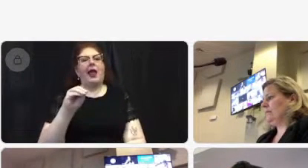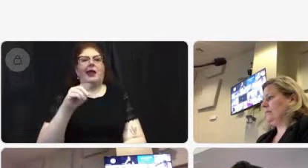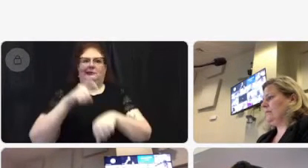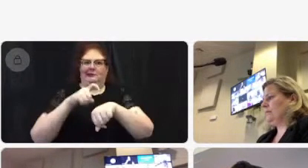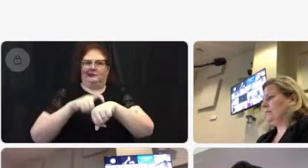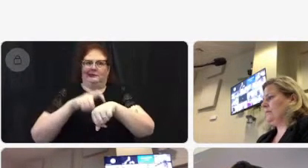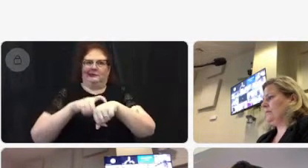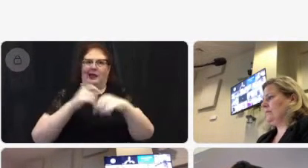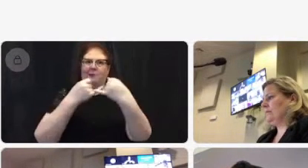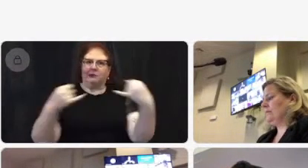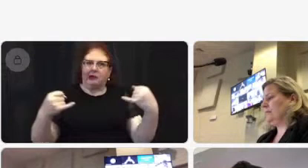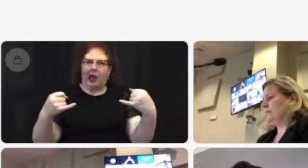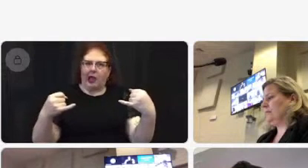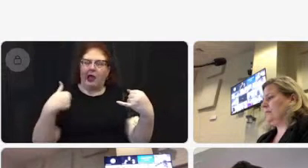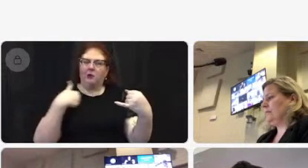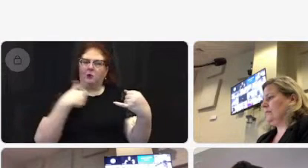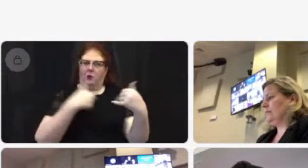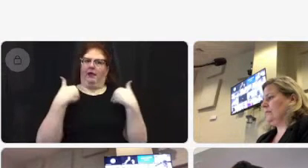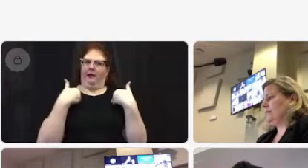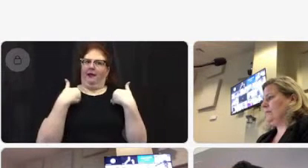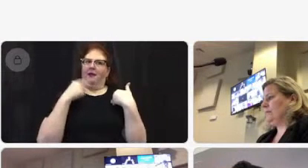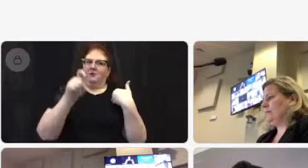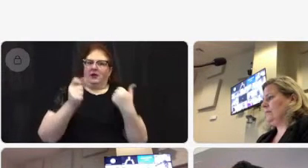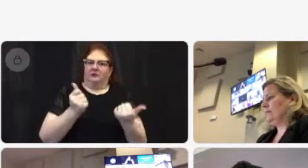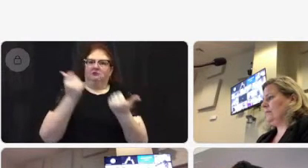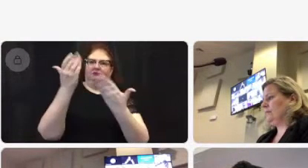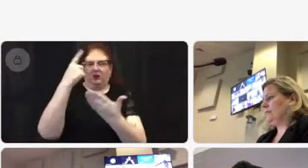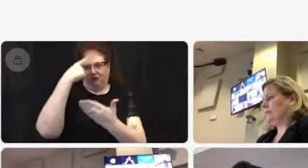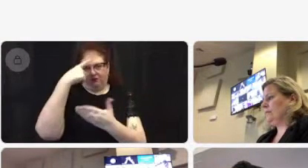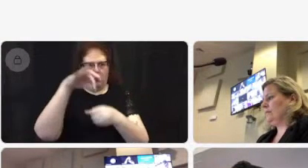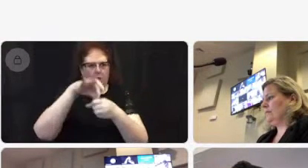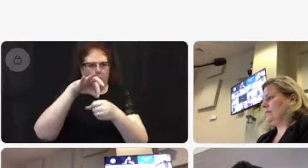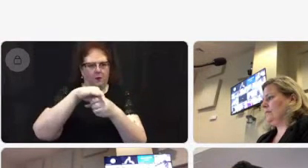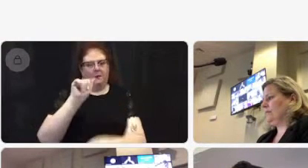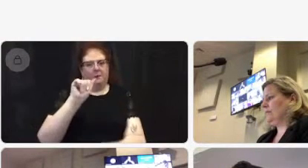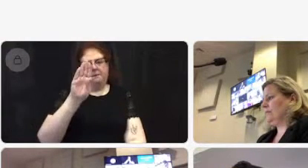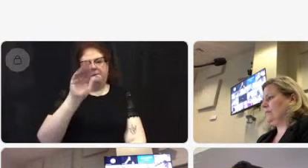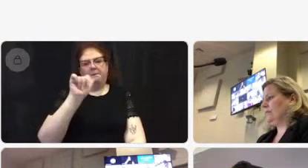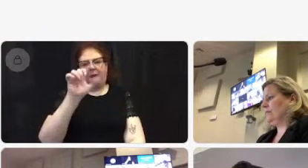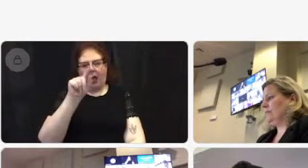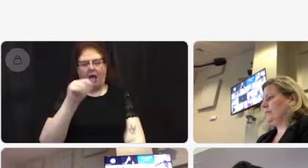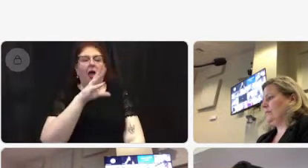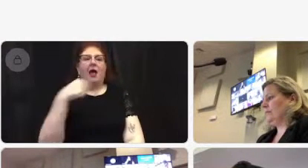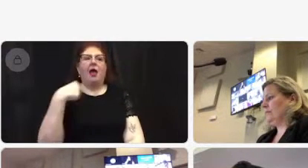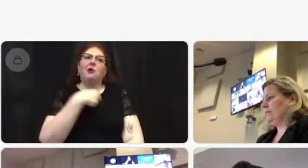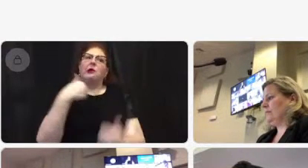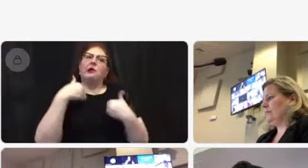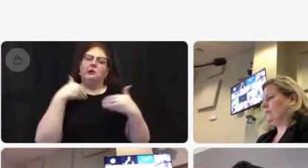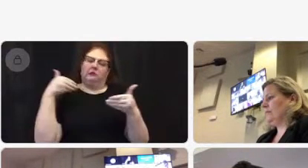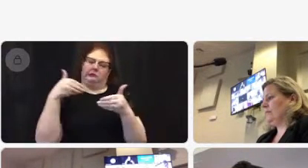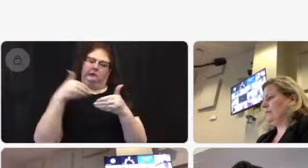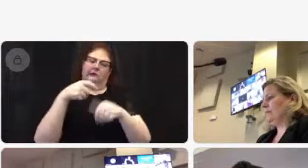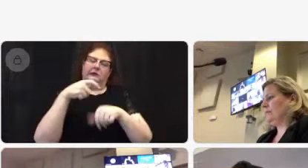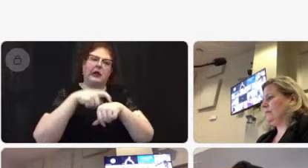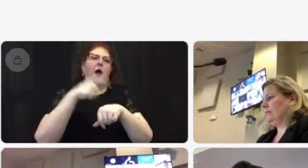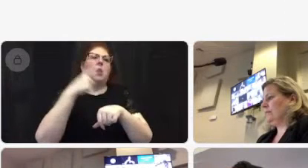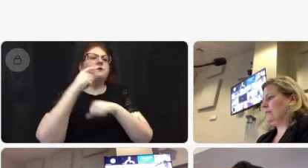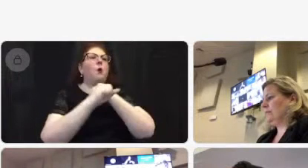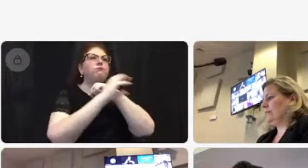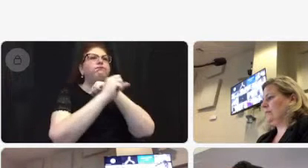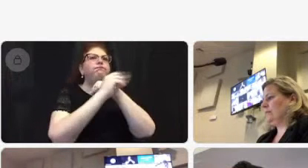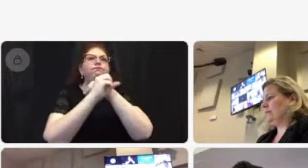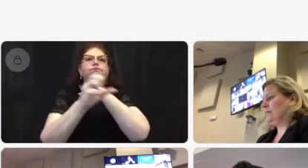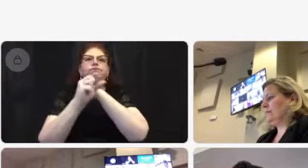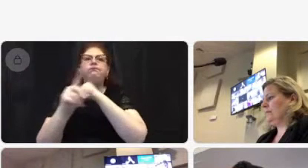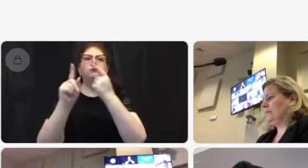ballot, and we also have to account for resident awareness campaigns and advocacy from that